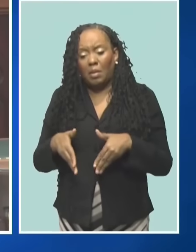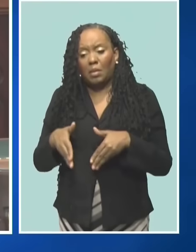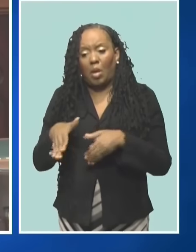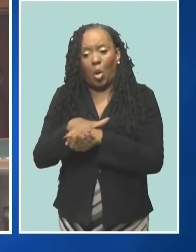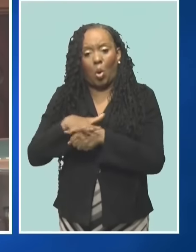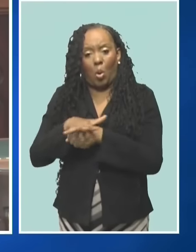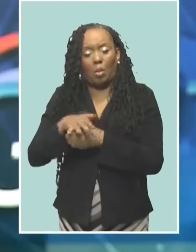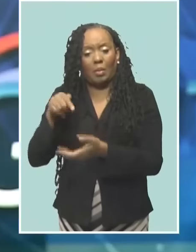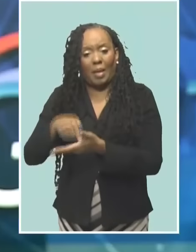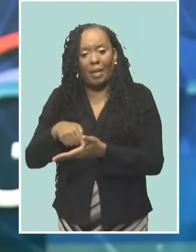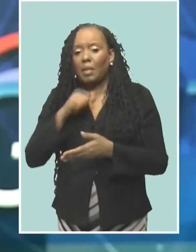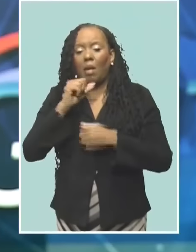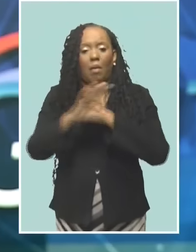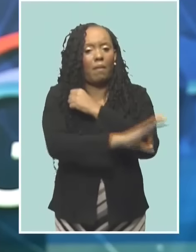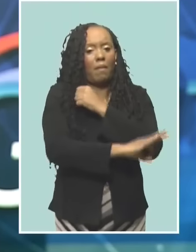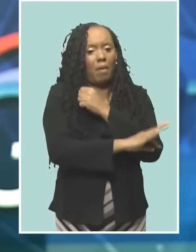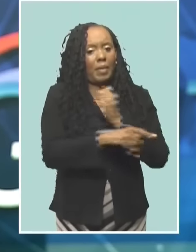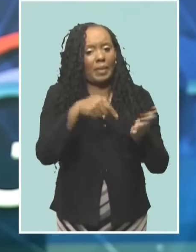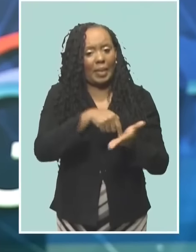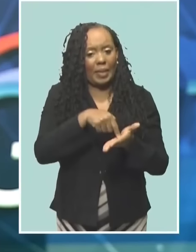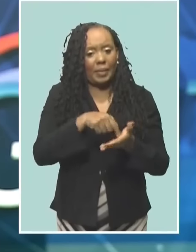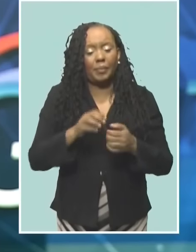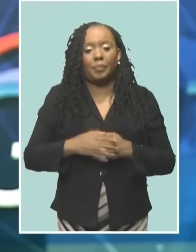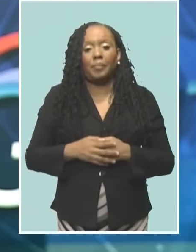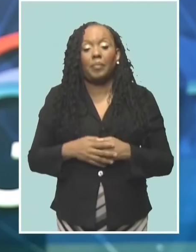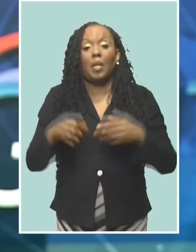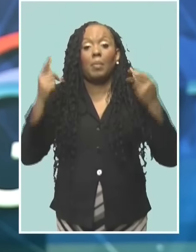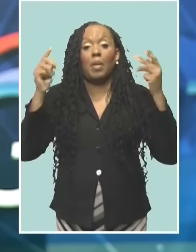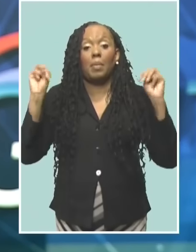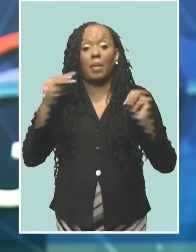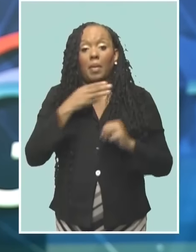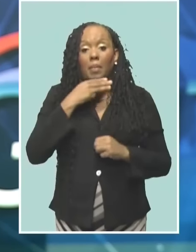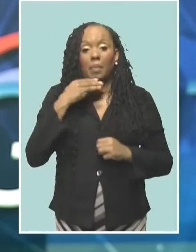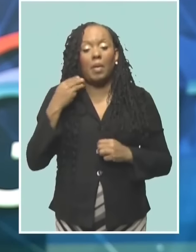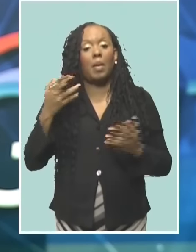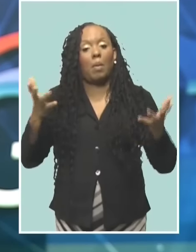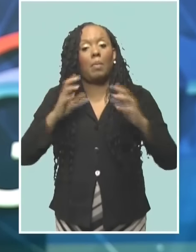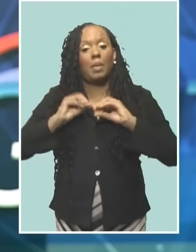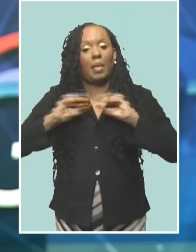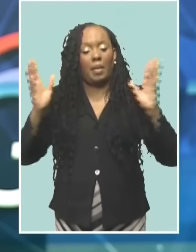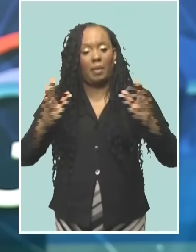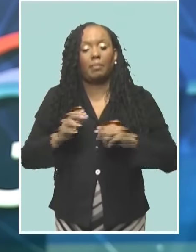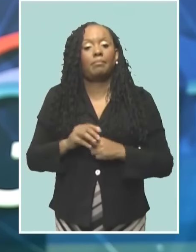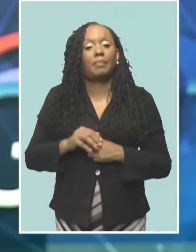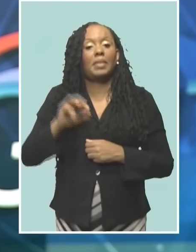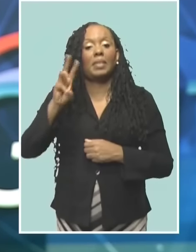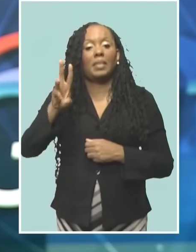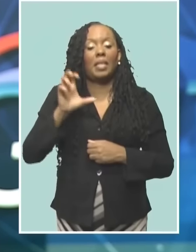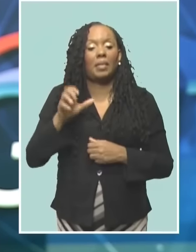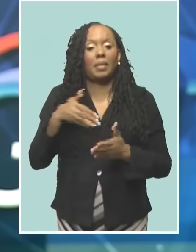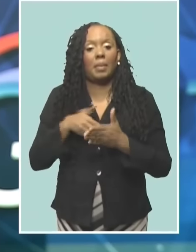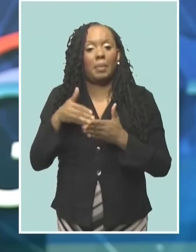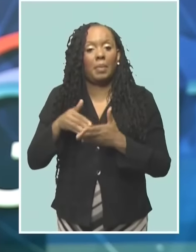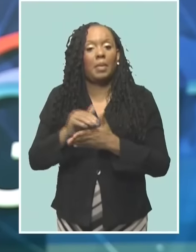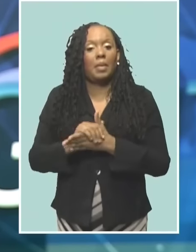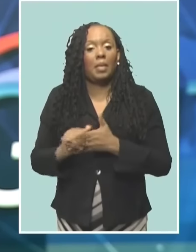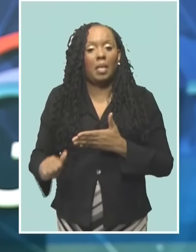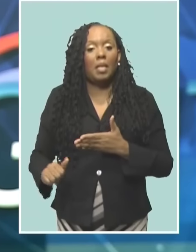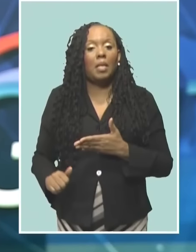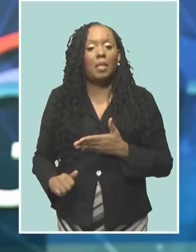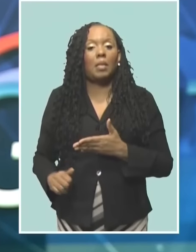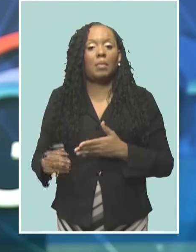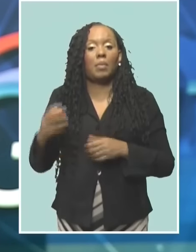debt. Prime Minister Mayor Motley is making it clear that the $600 million government will be borrowing is